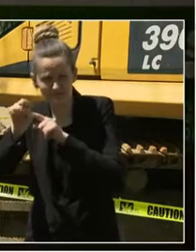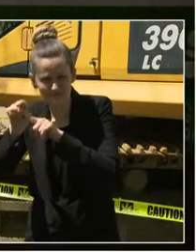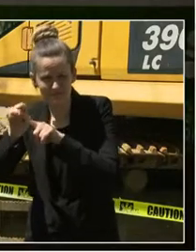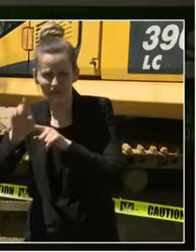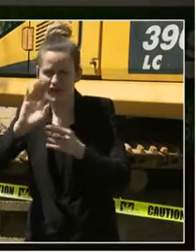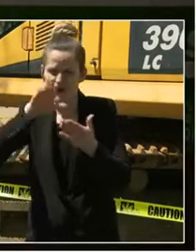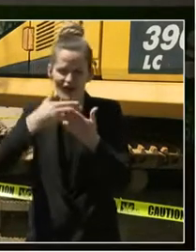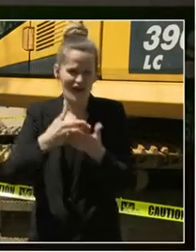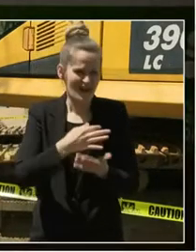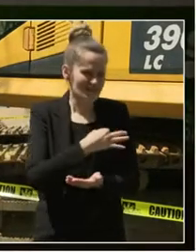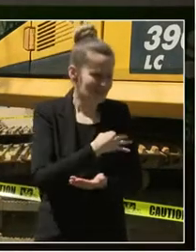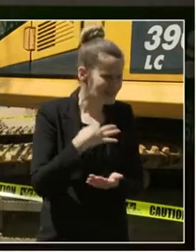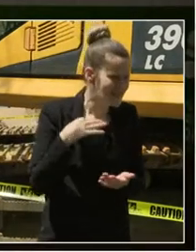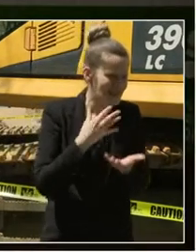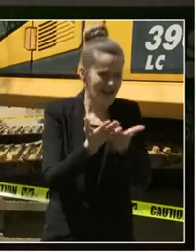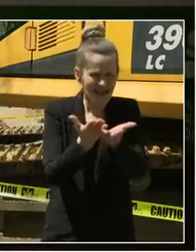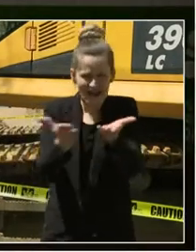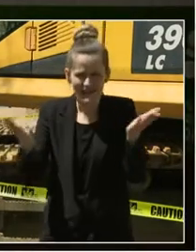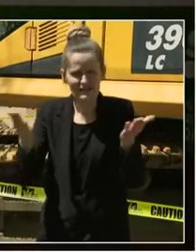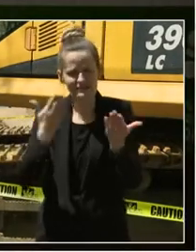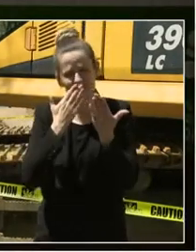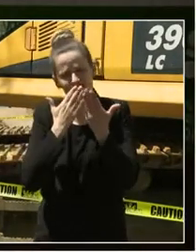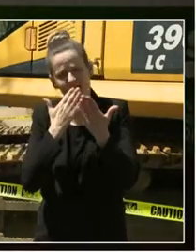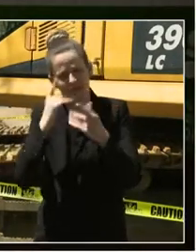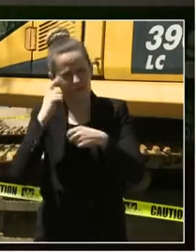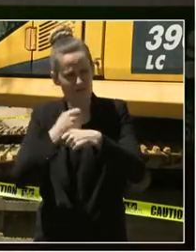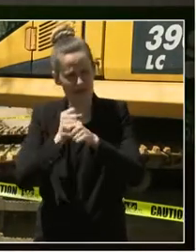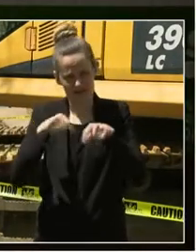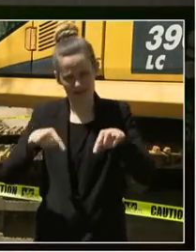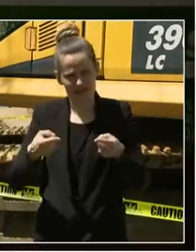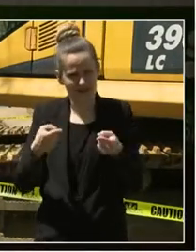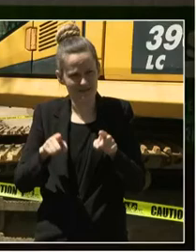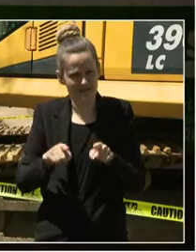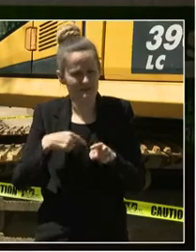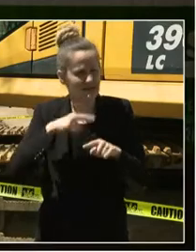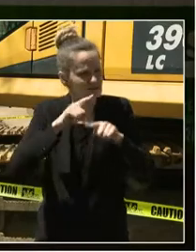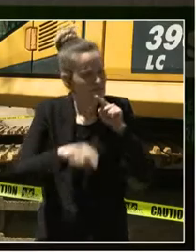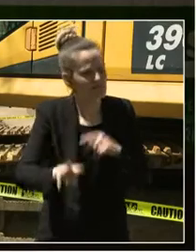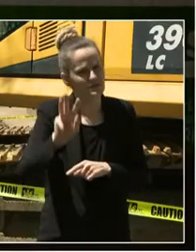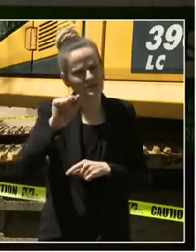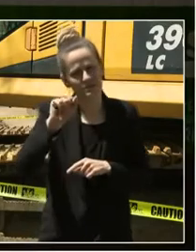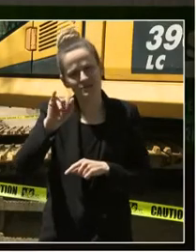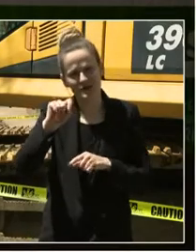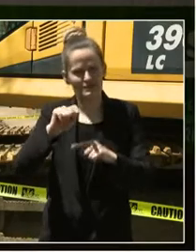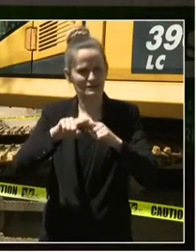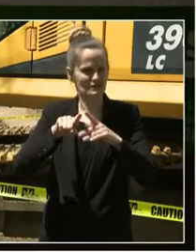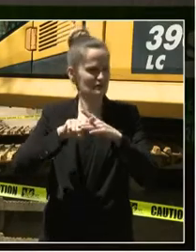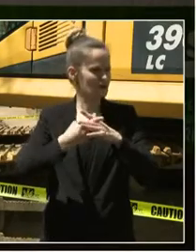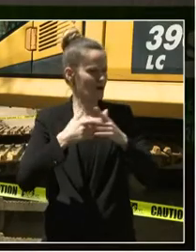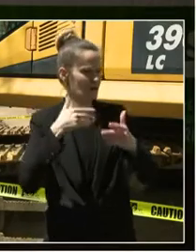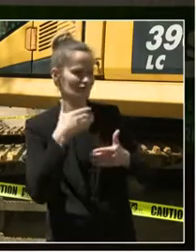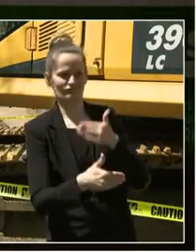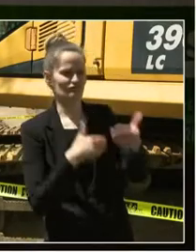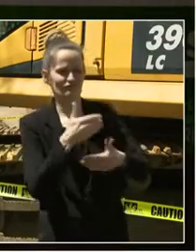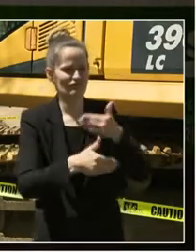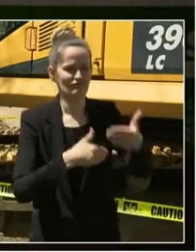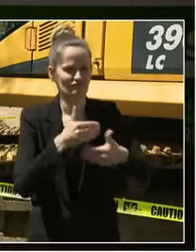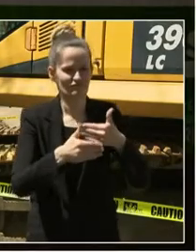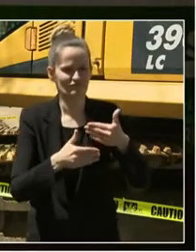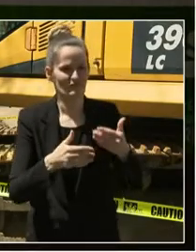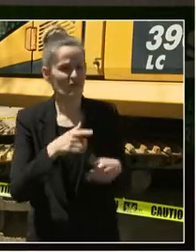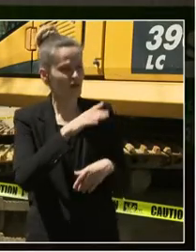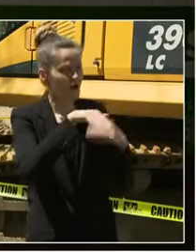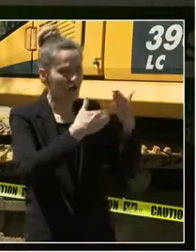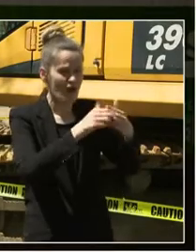to fruition, and we cannot wait for this project to get started. I also want to thank all the consultants that were also involved in this